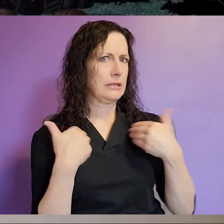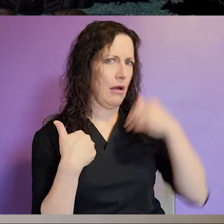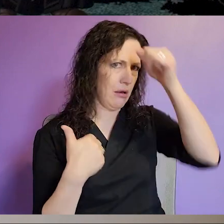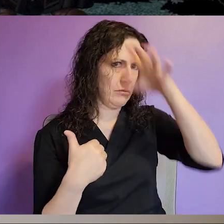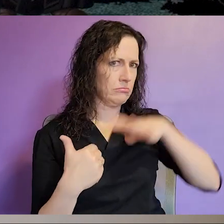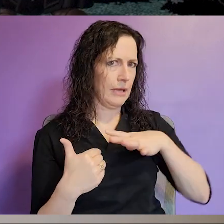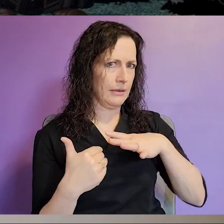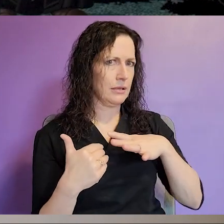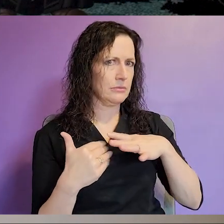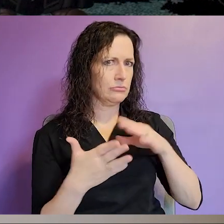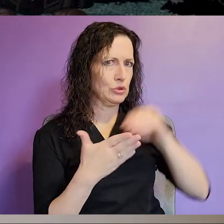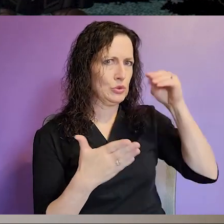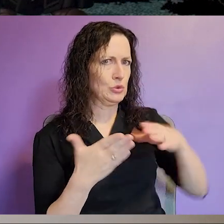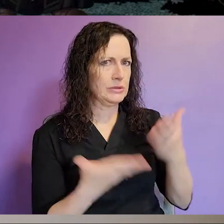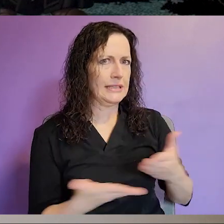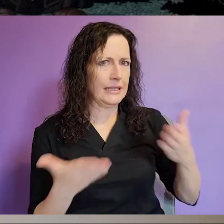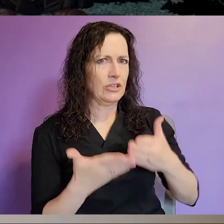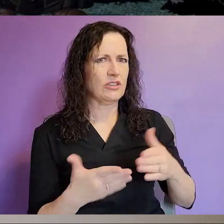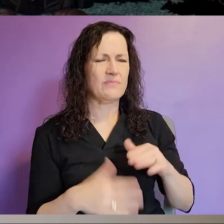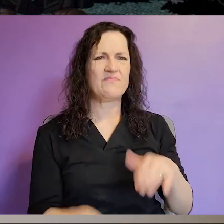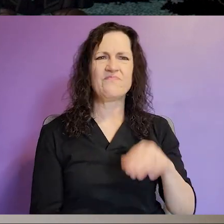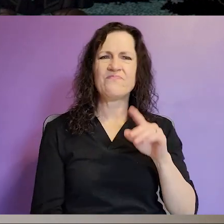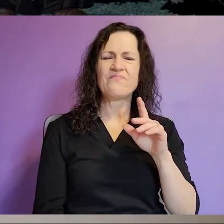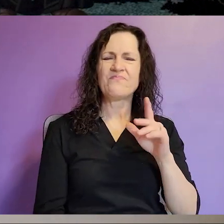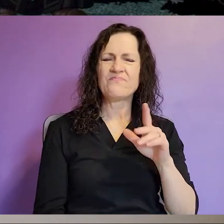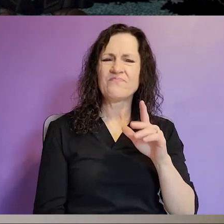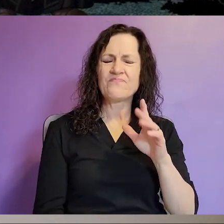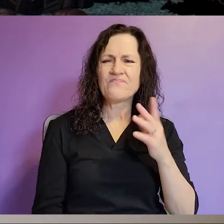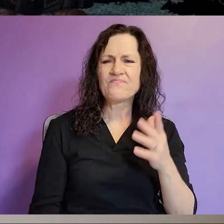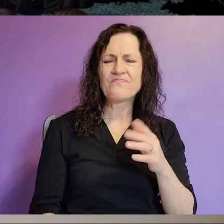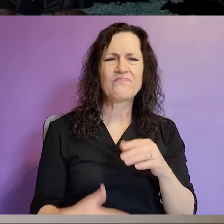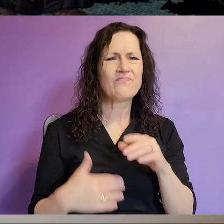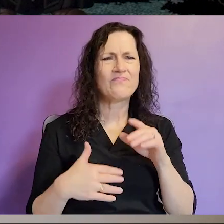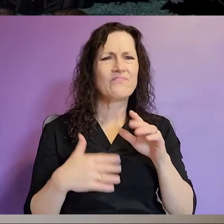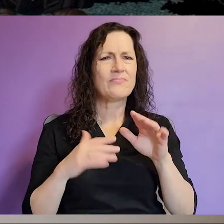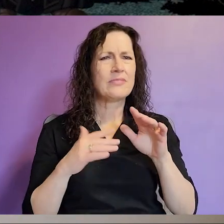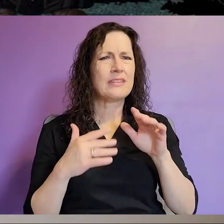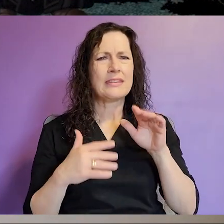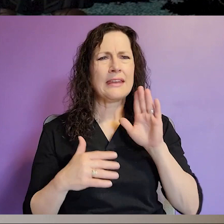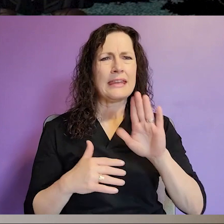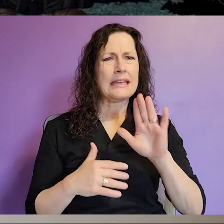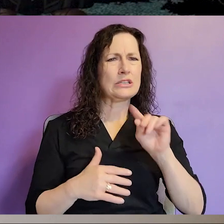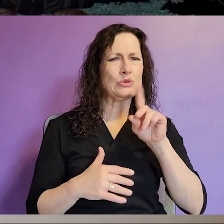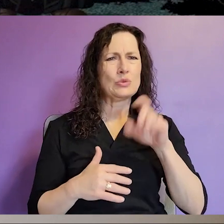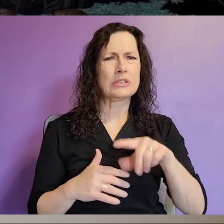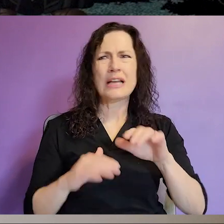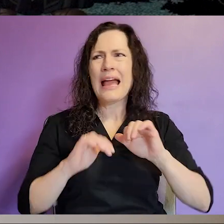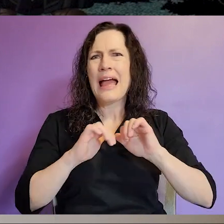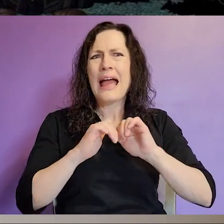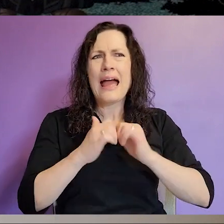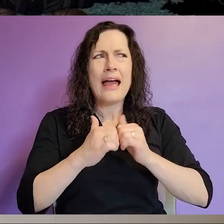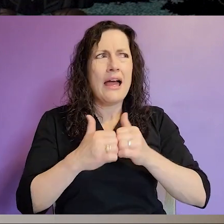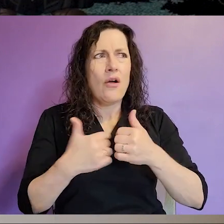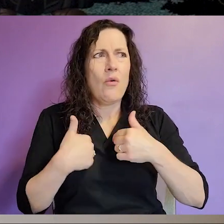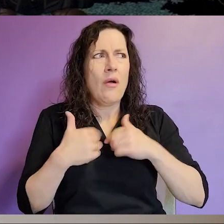here, and he asked me a very simple question: How can I